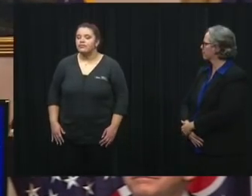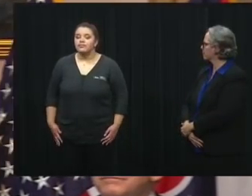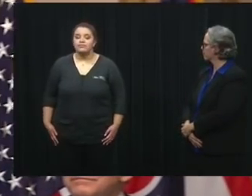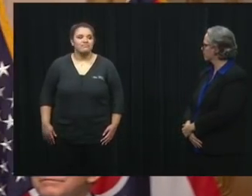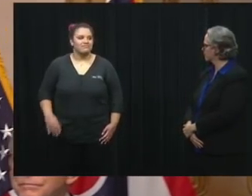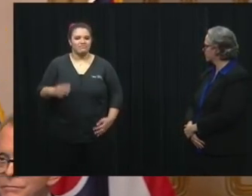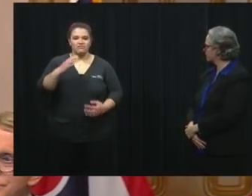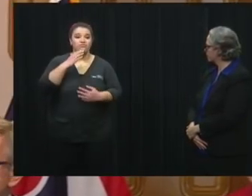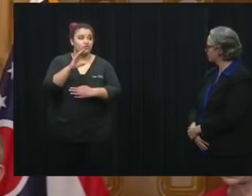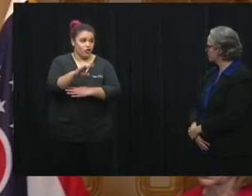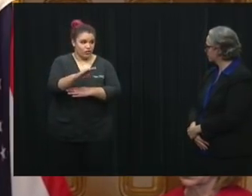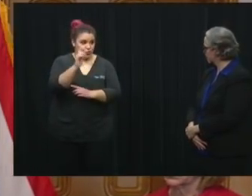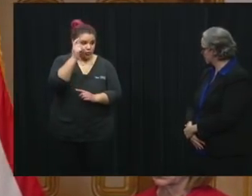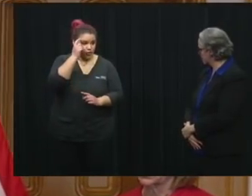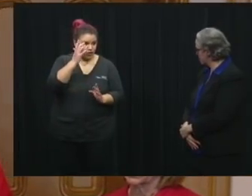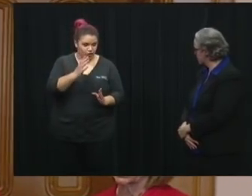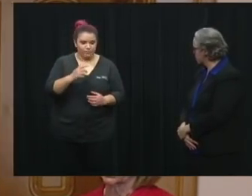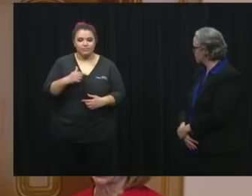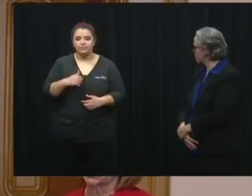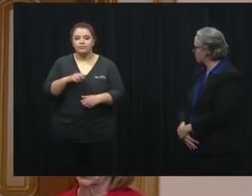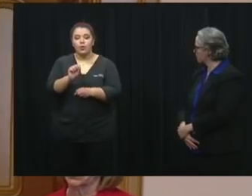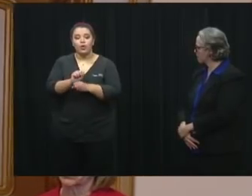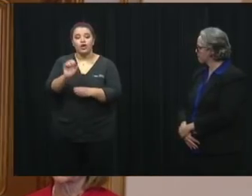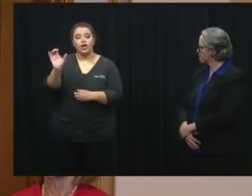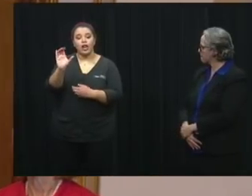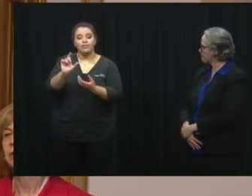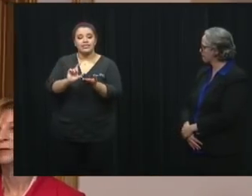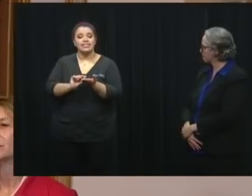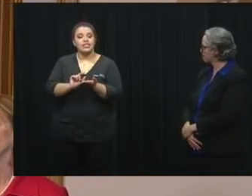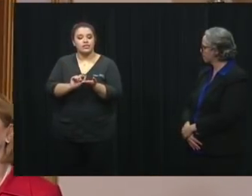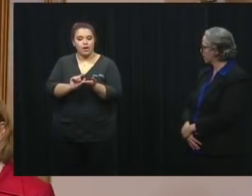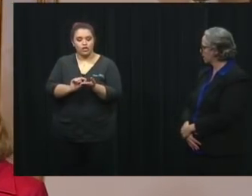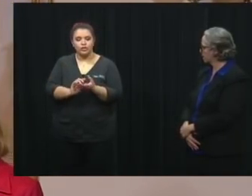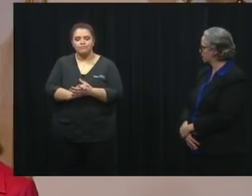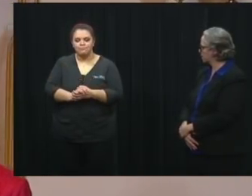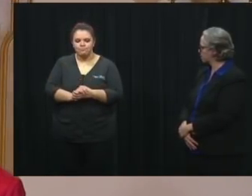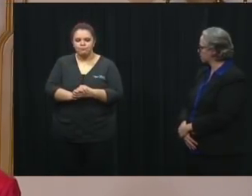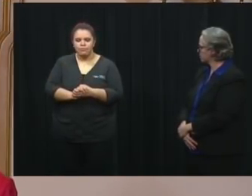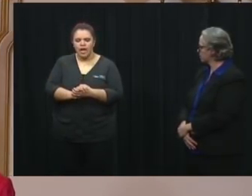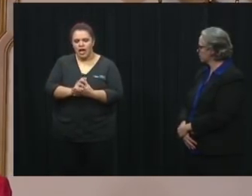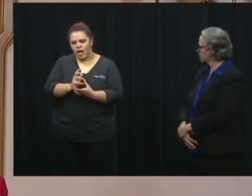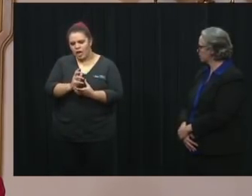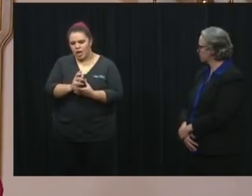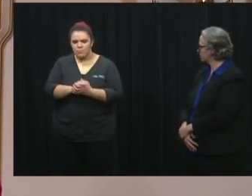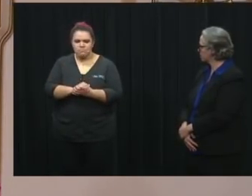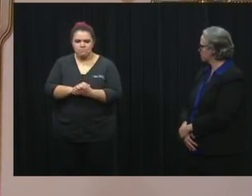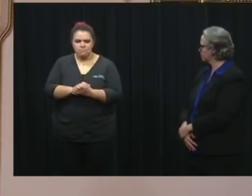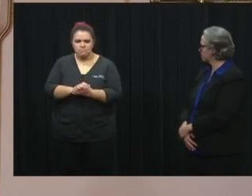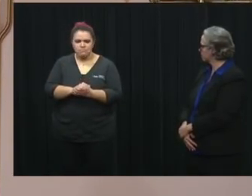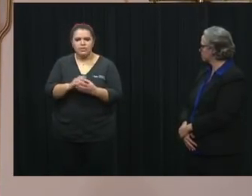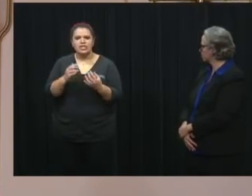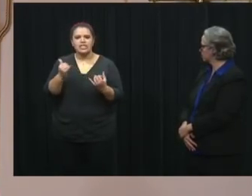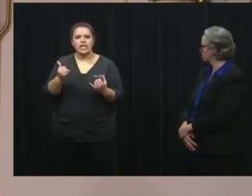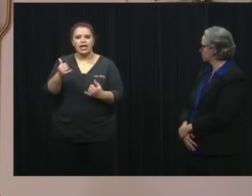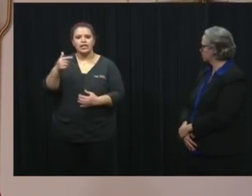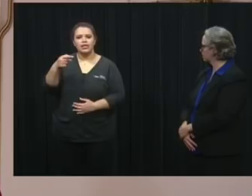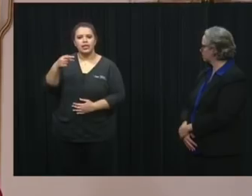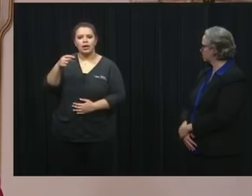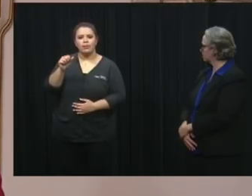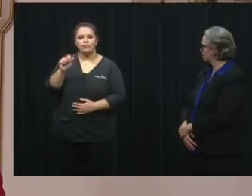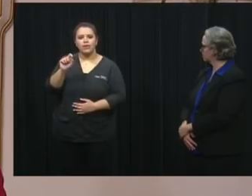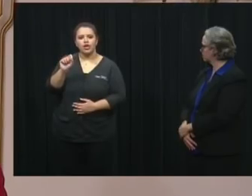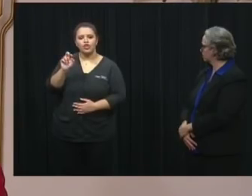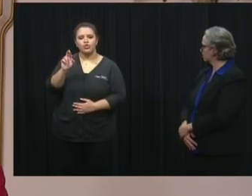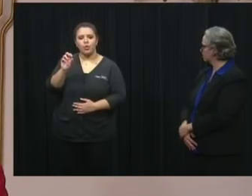Good afternoon, Governor. Randy Ludlow with the Columbus Dispatch. The Controlling Board today released millions of